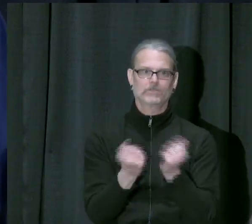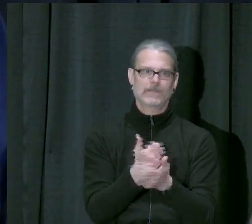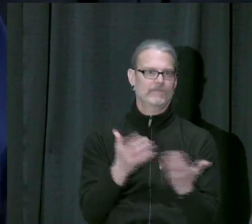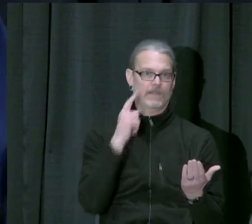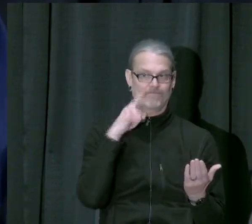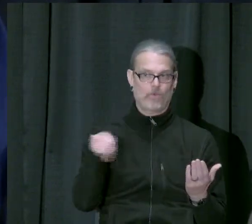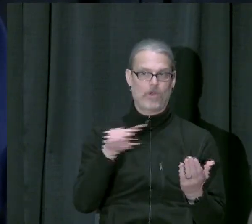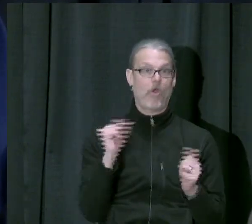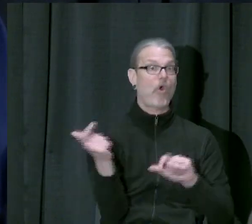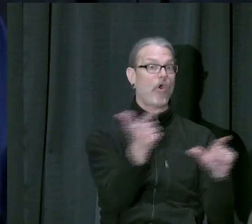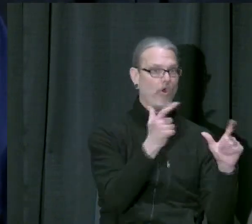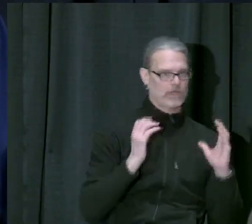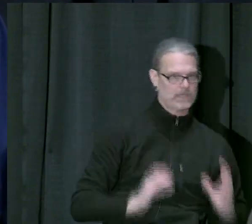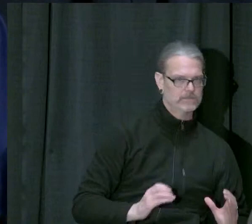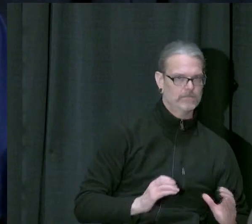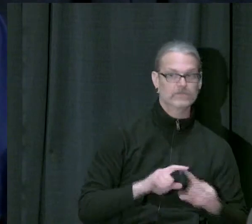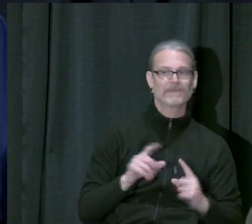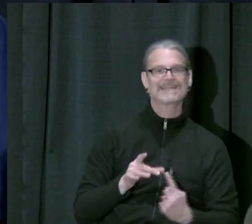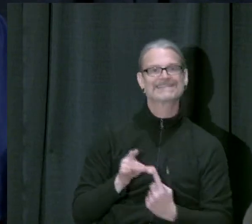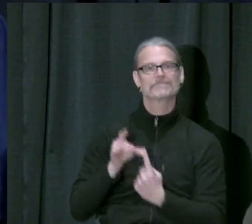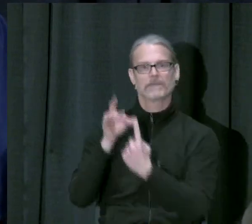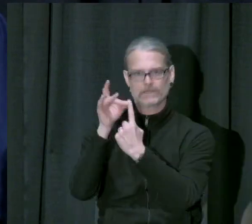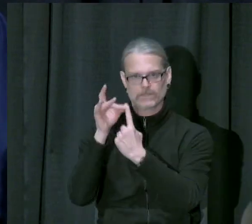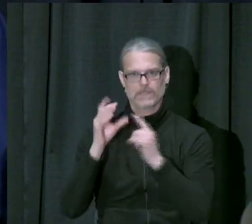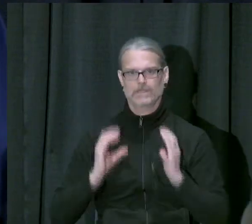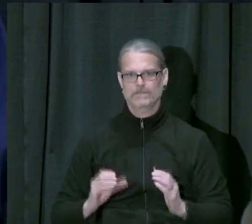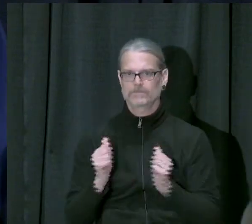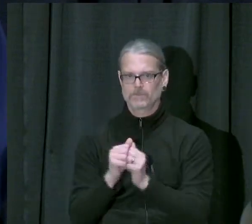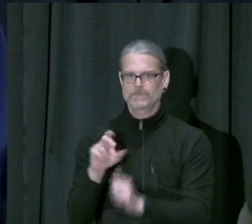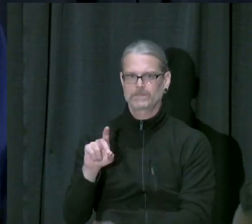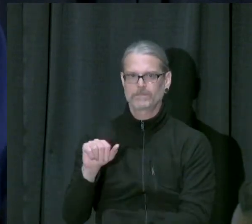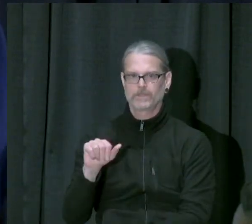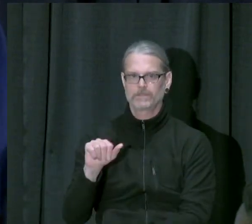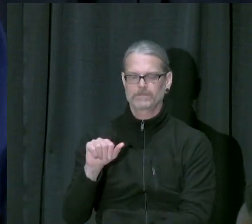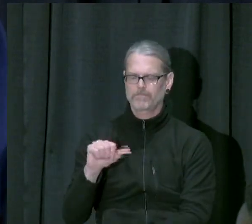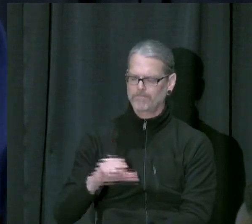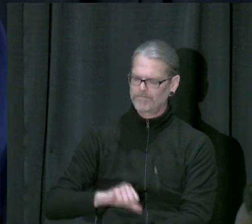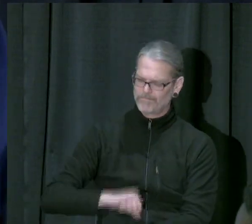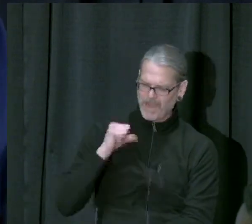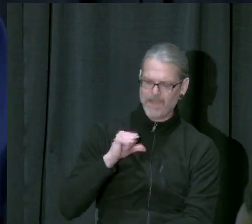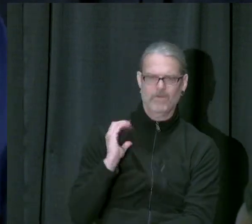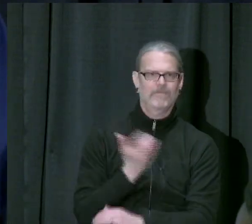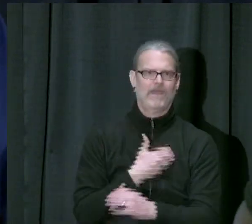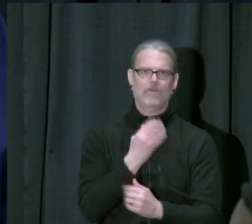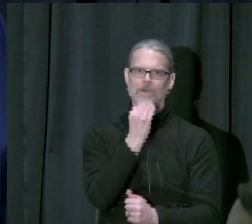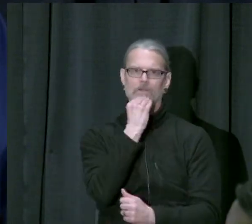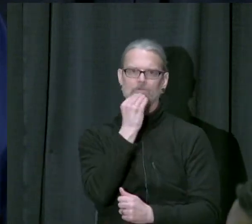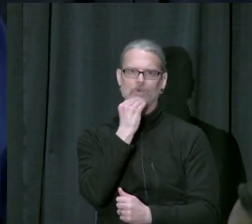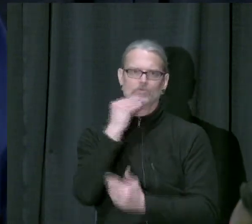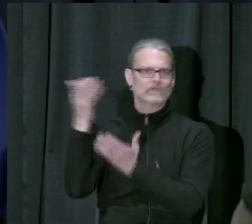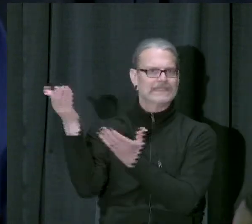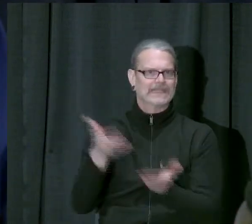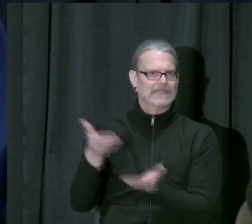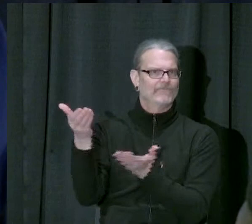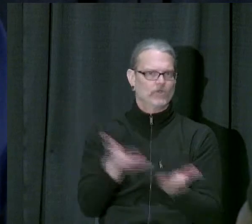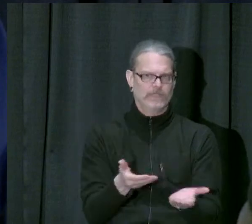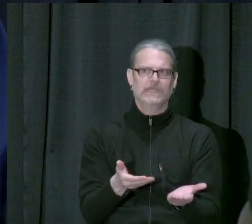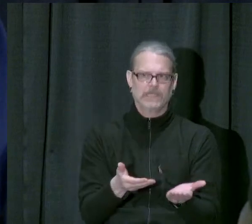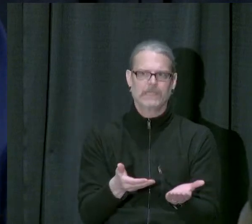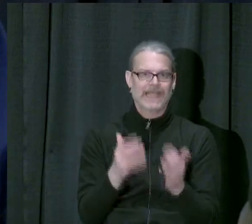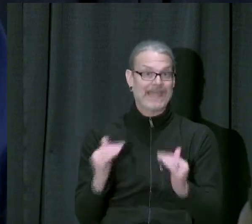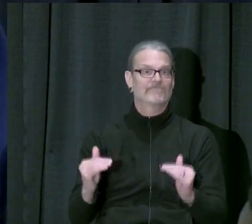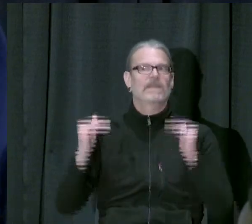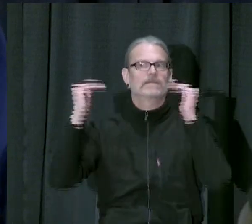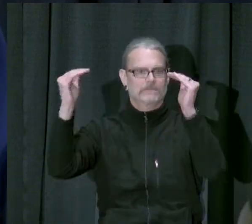but especially for customers with disabilities. So I'm super proud of our grocery delivery advancements, especially the